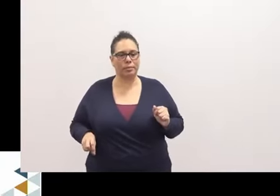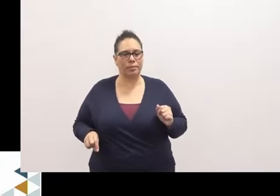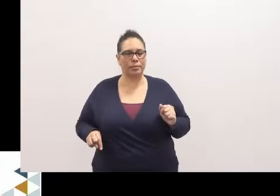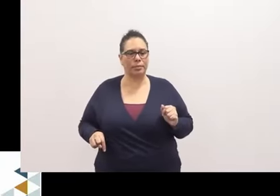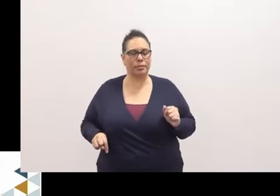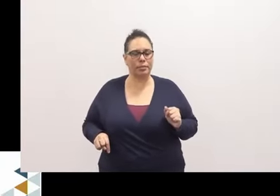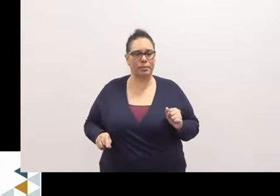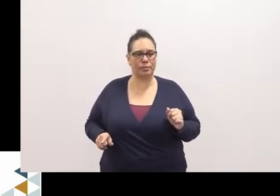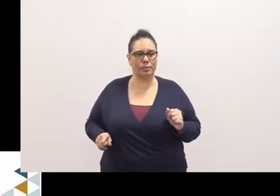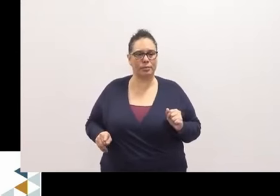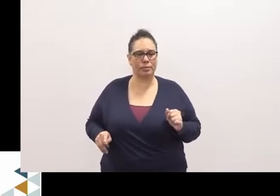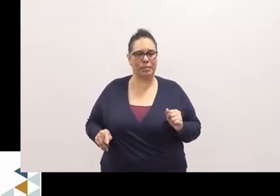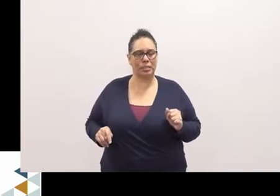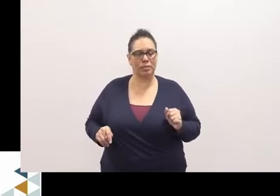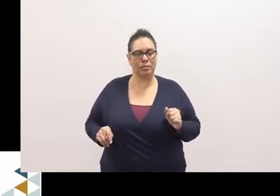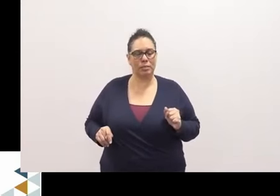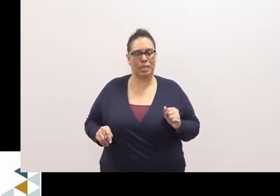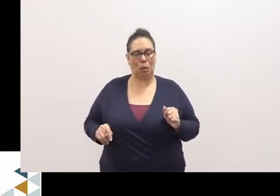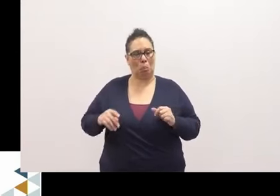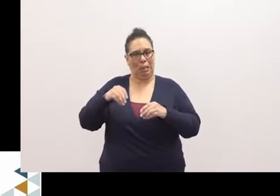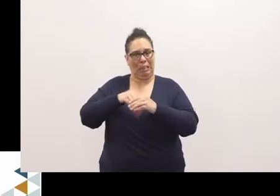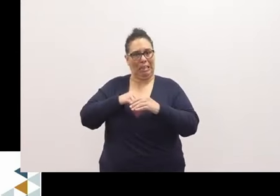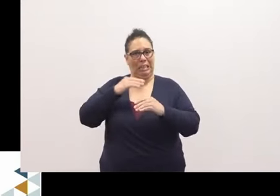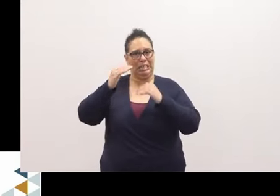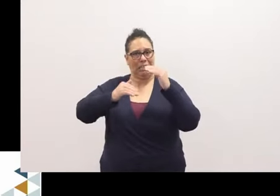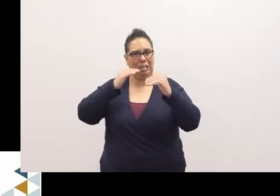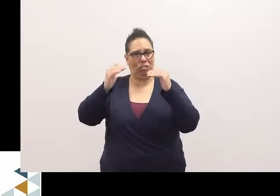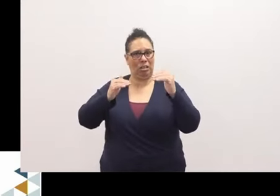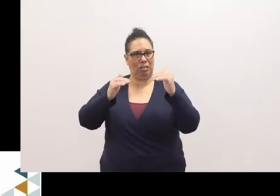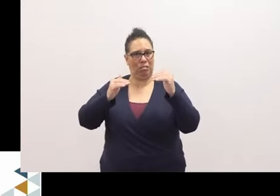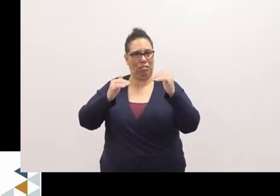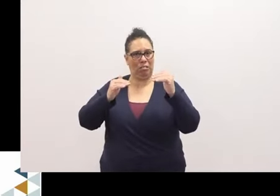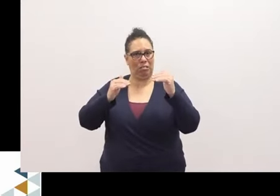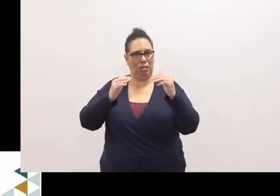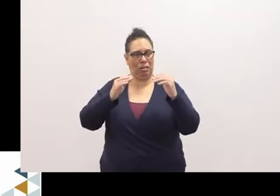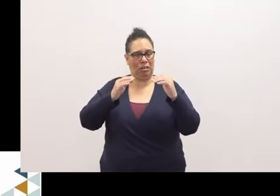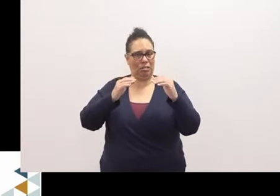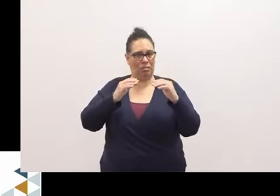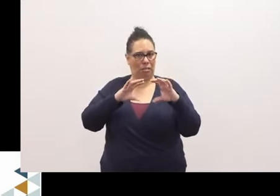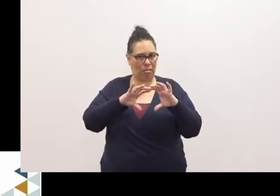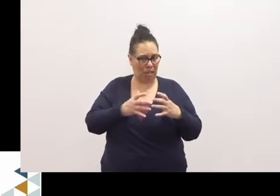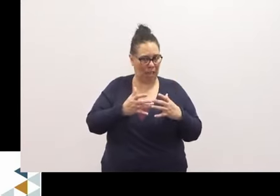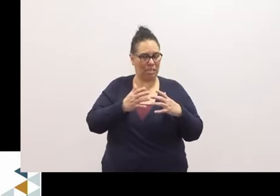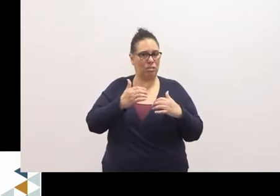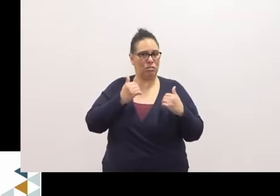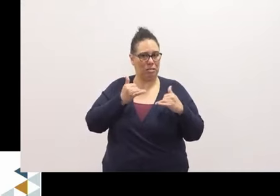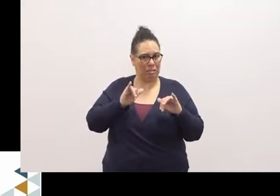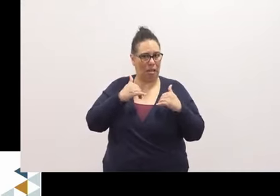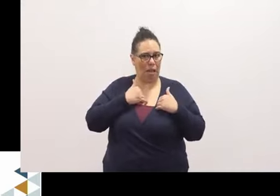again, I'm just highlighting, even within the accelerated courses, there's a gap. Yes.